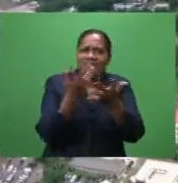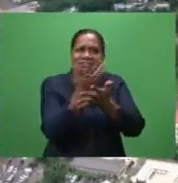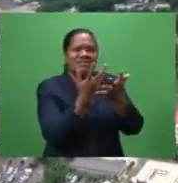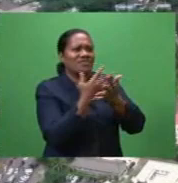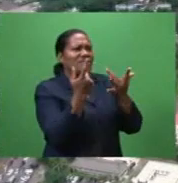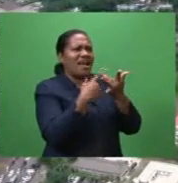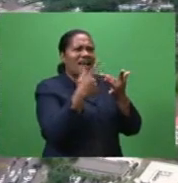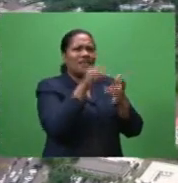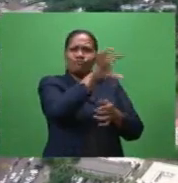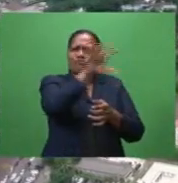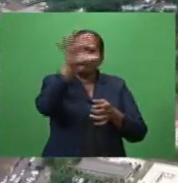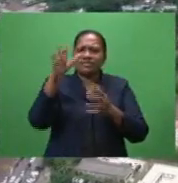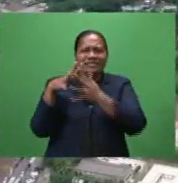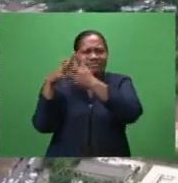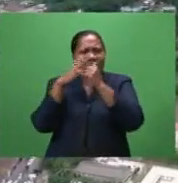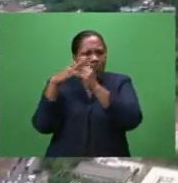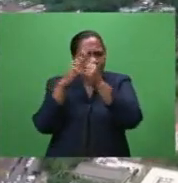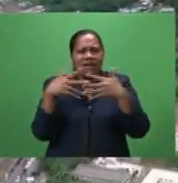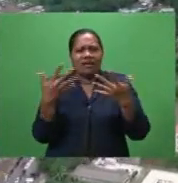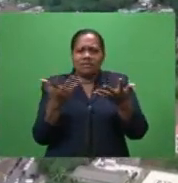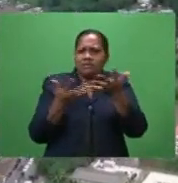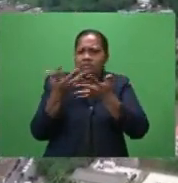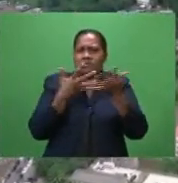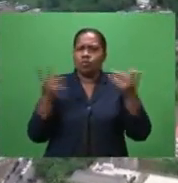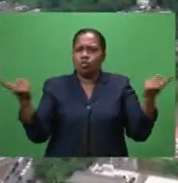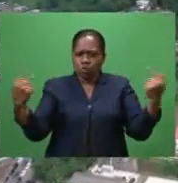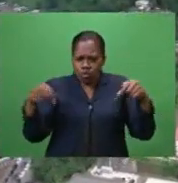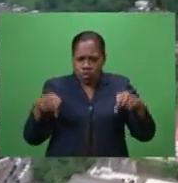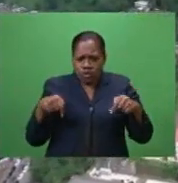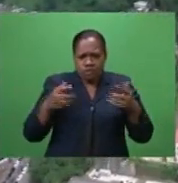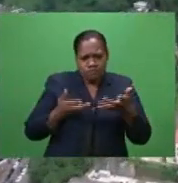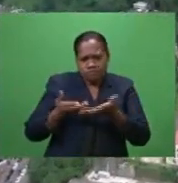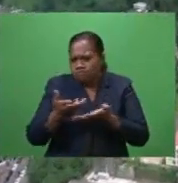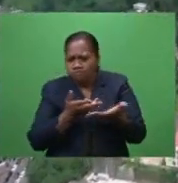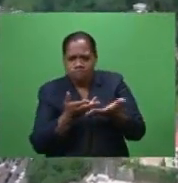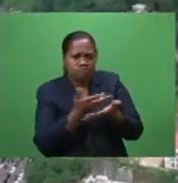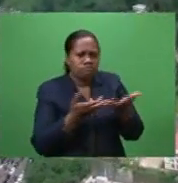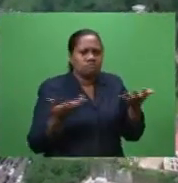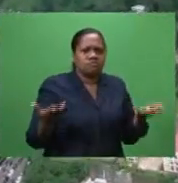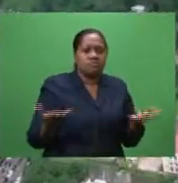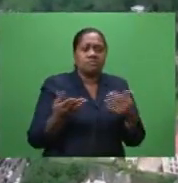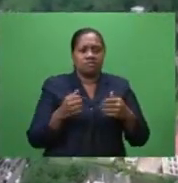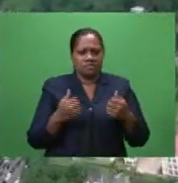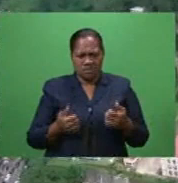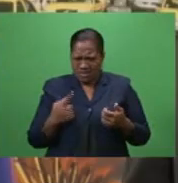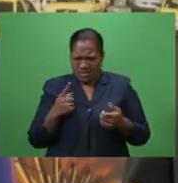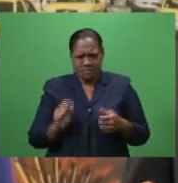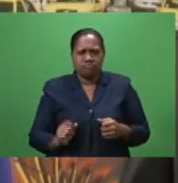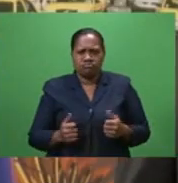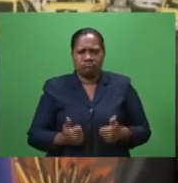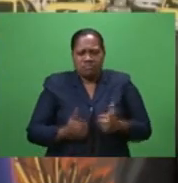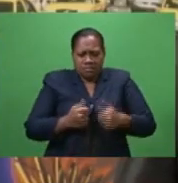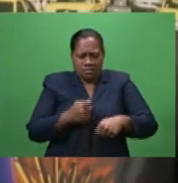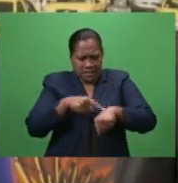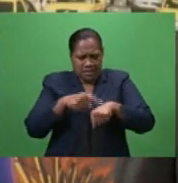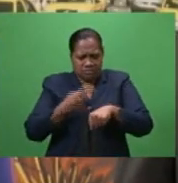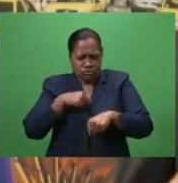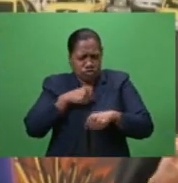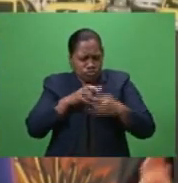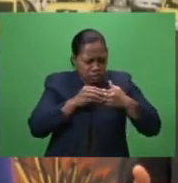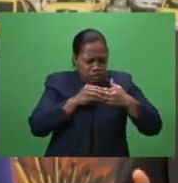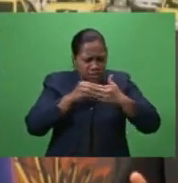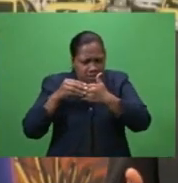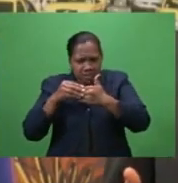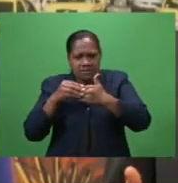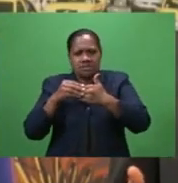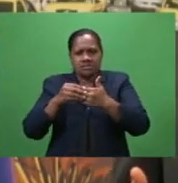United States who are keen on coming here and doing bilateral trade missions. This is a unique time to really lead and